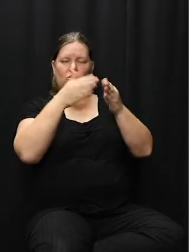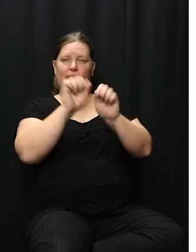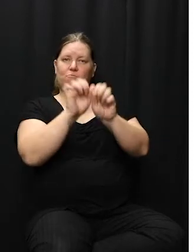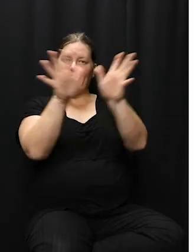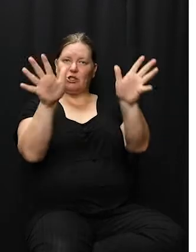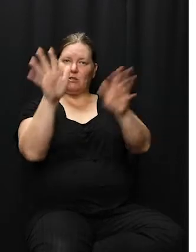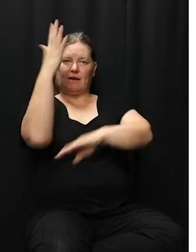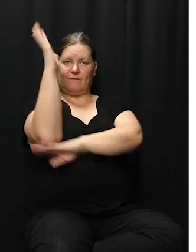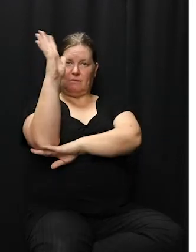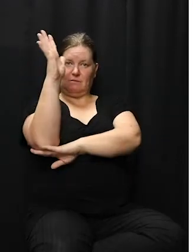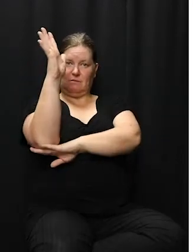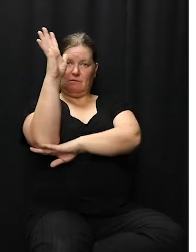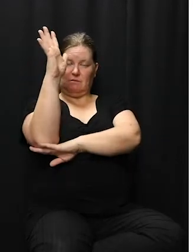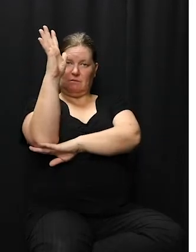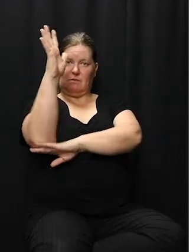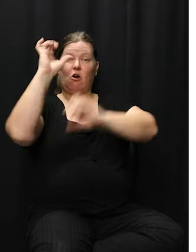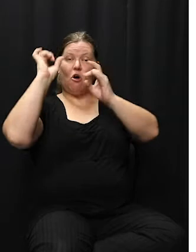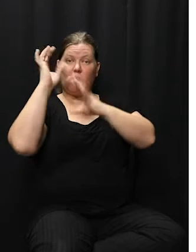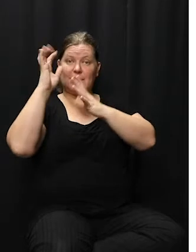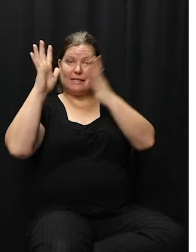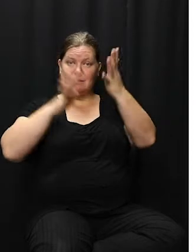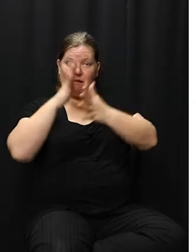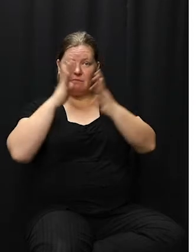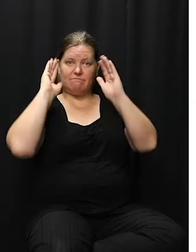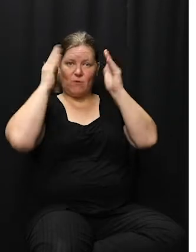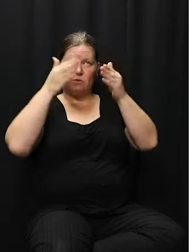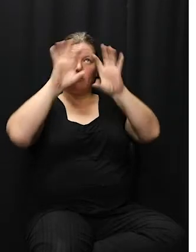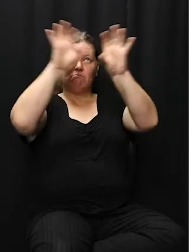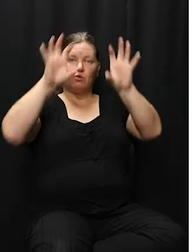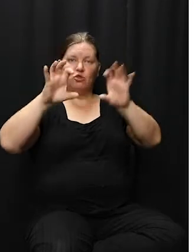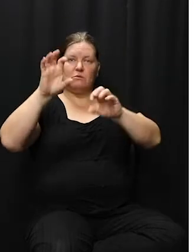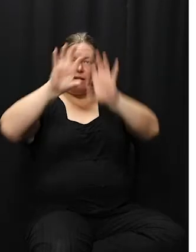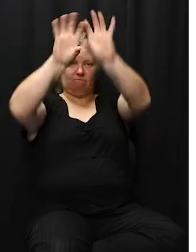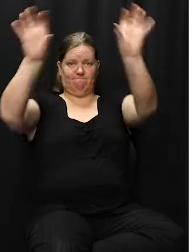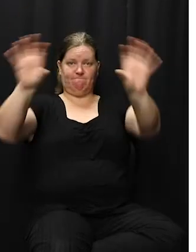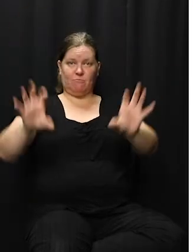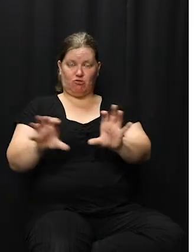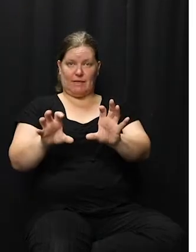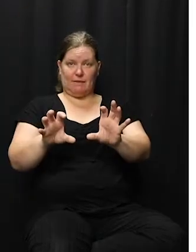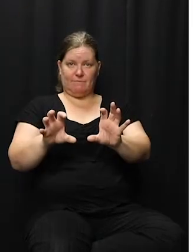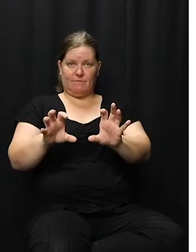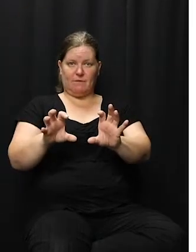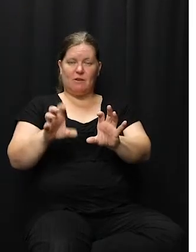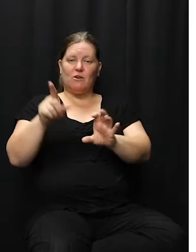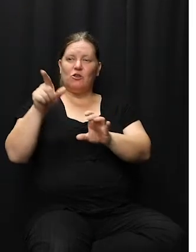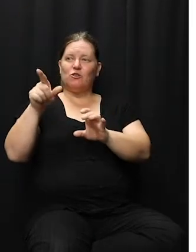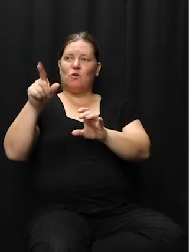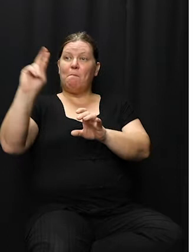ASL, they're obviously focusing on the branching shape with that sign. In Auslan, the sign focuses on the bushy top because that's the